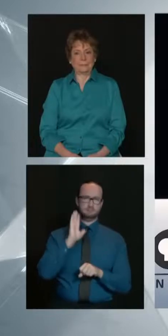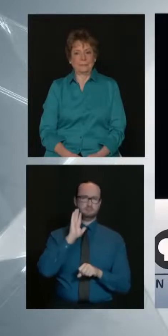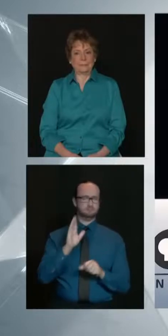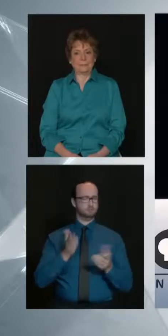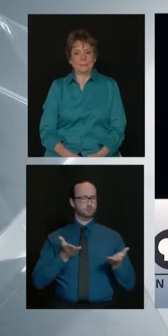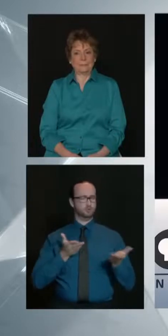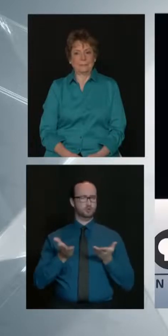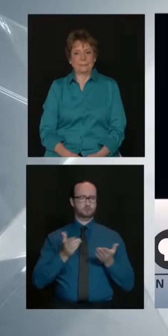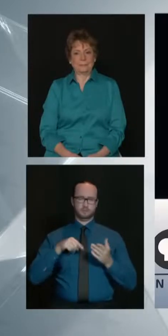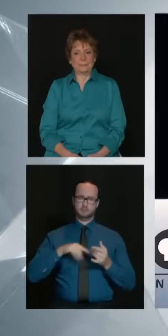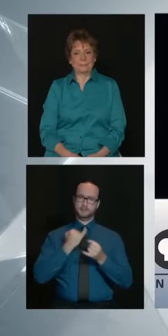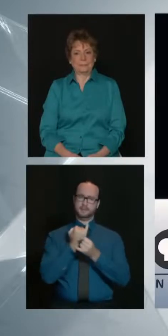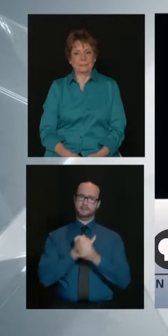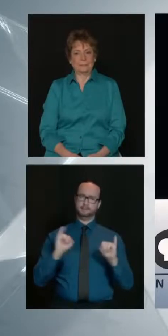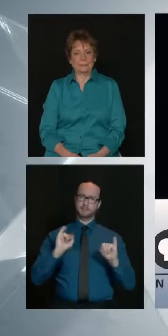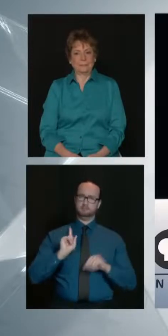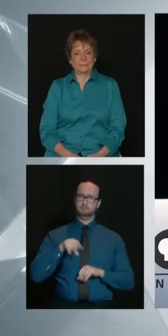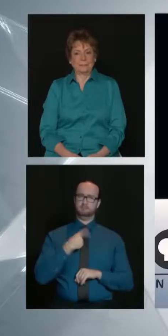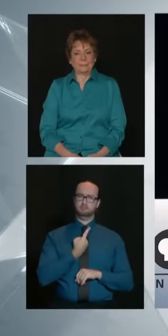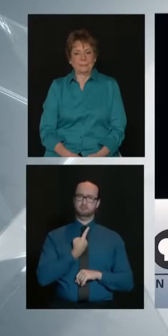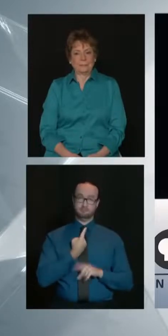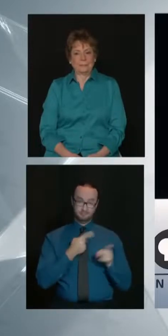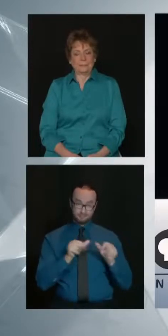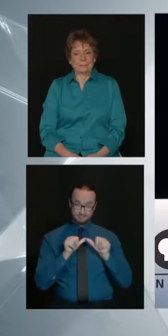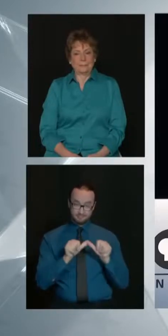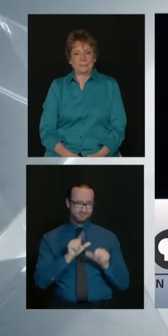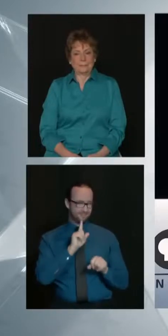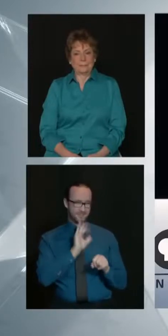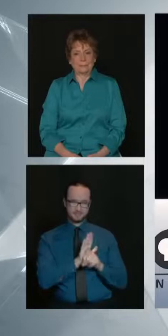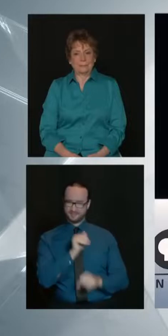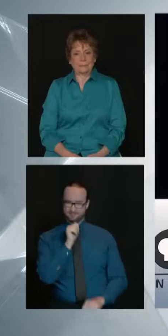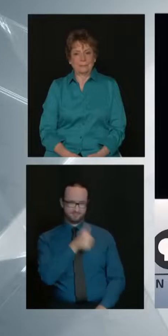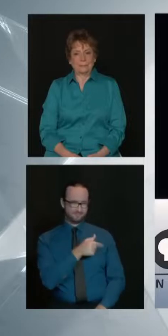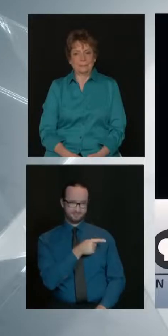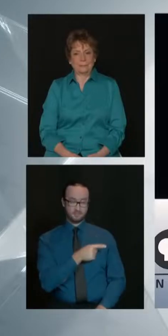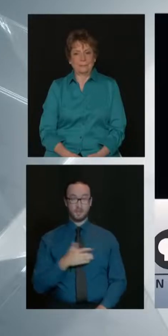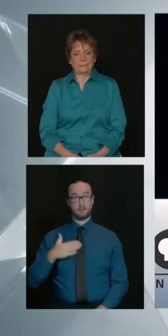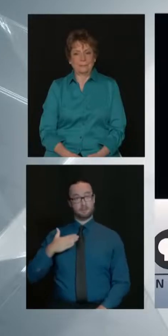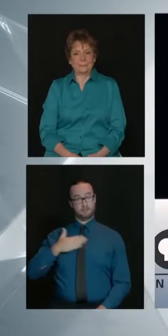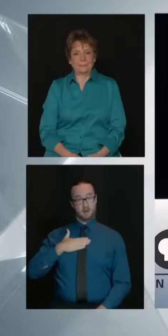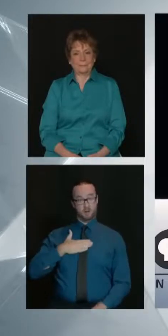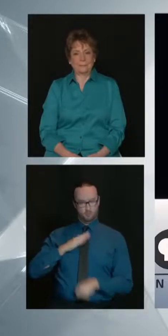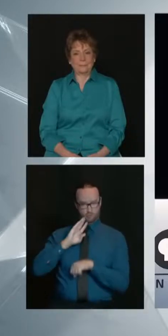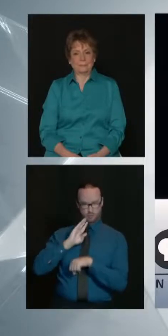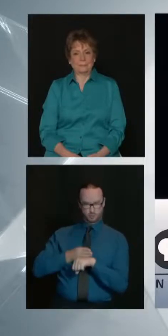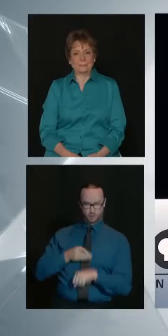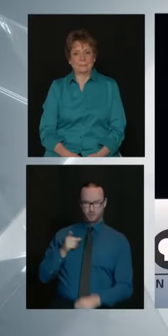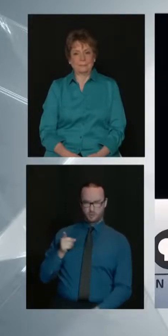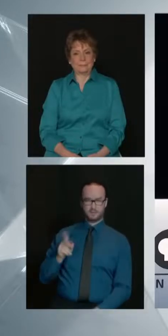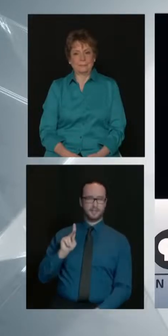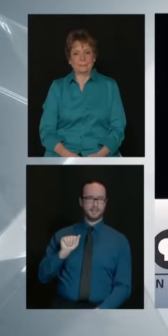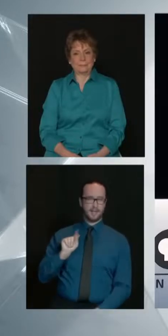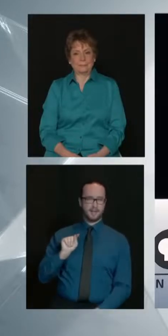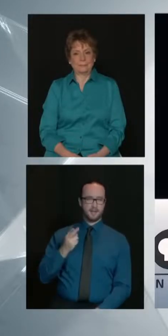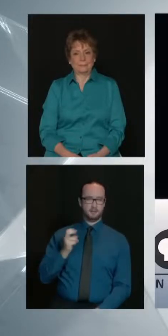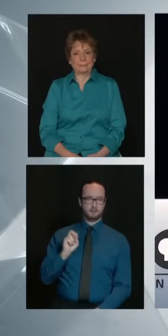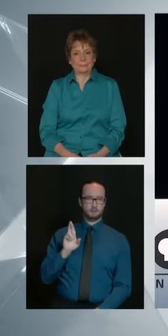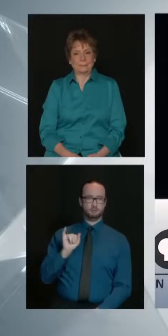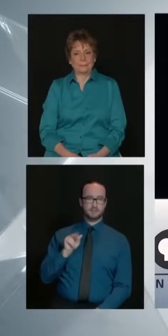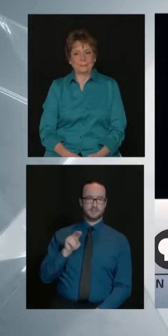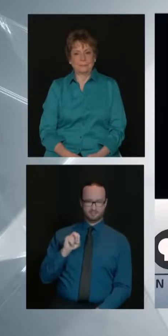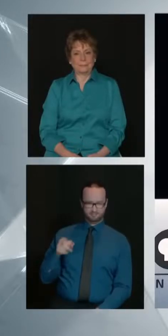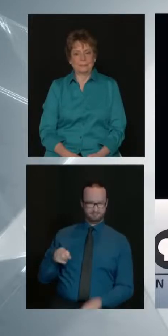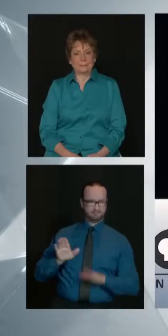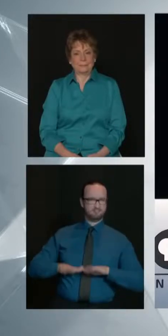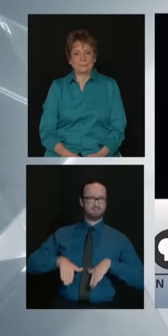here in Arizona. We're raising our three little boys here now, and we're sick of seeing Arizona families suffer just because Marc